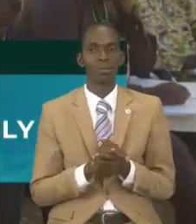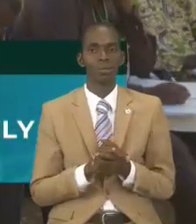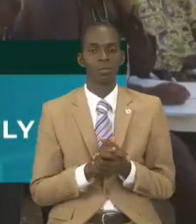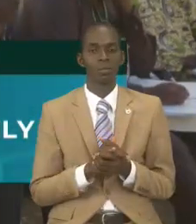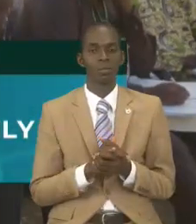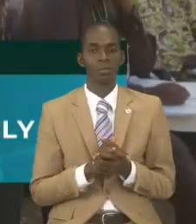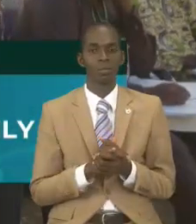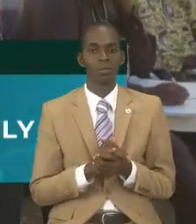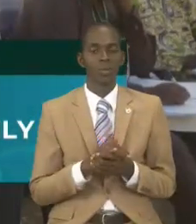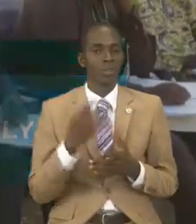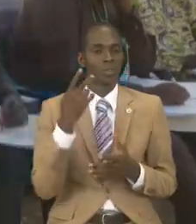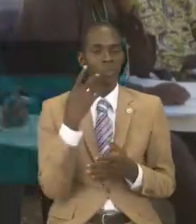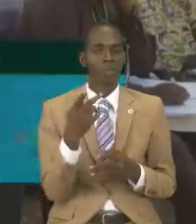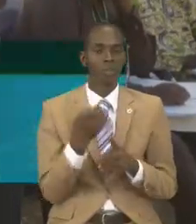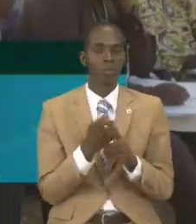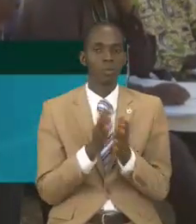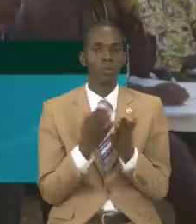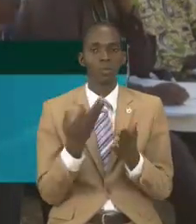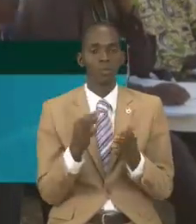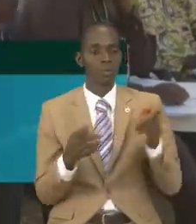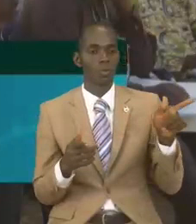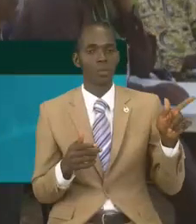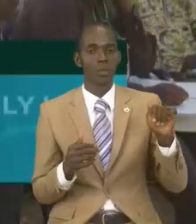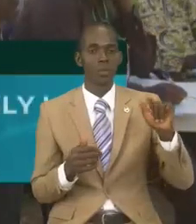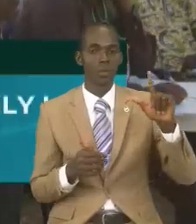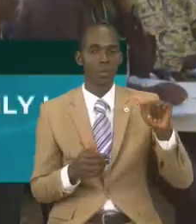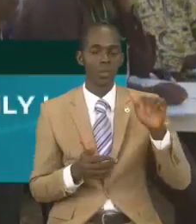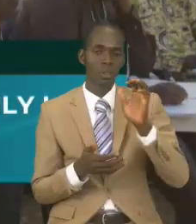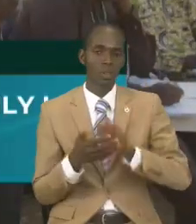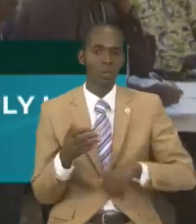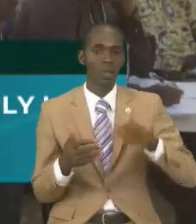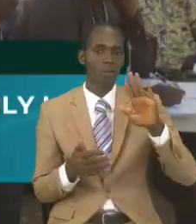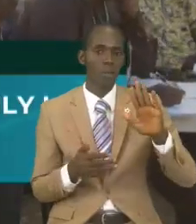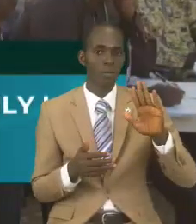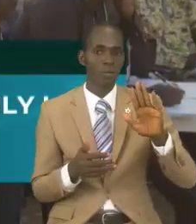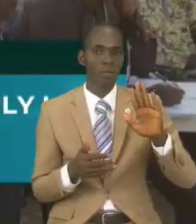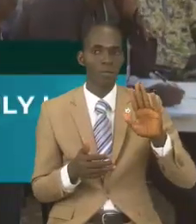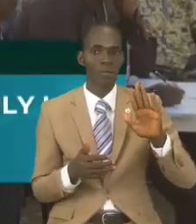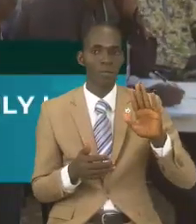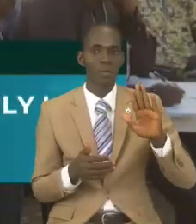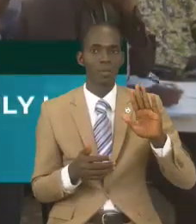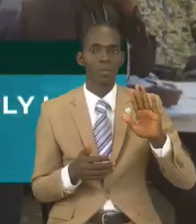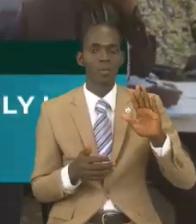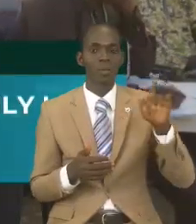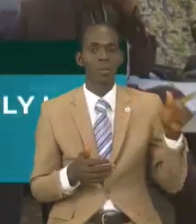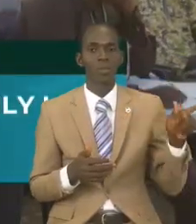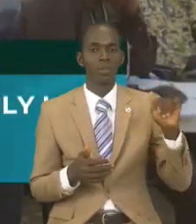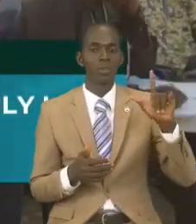at Galatians chapter 5. Let me start from